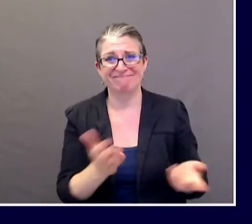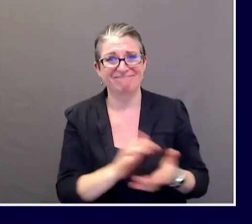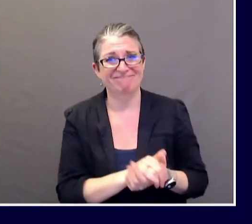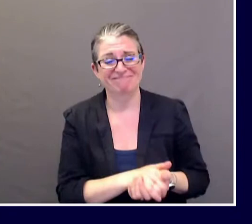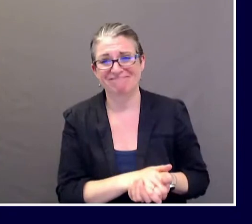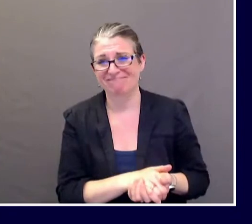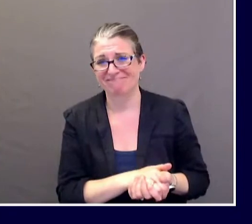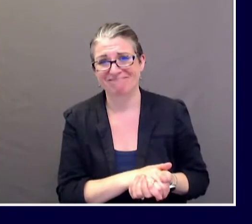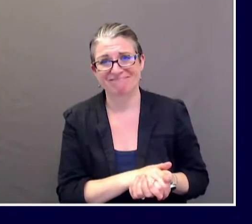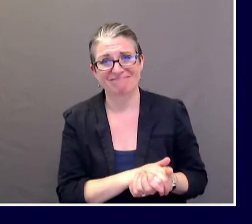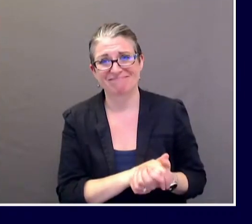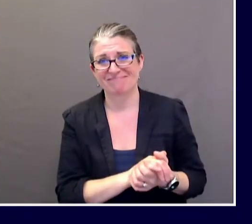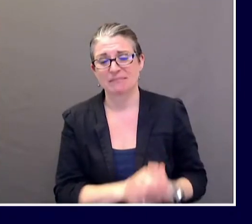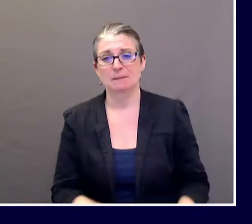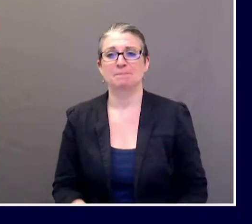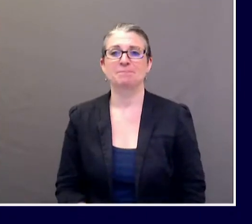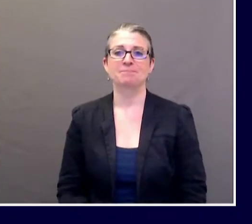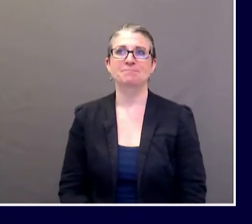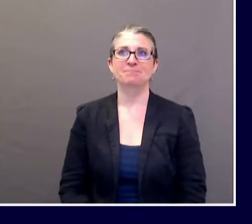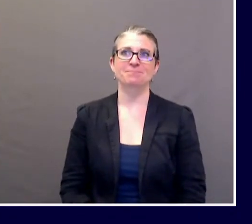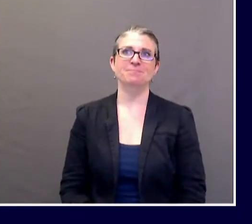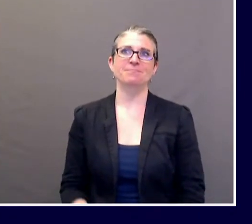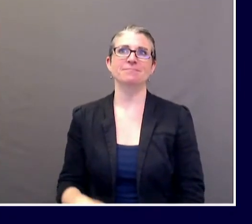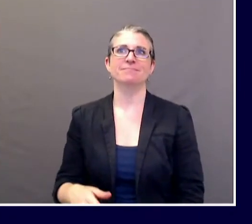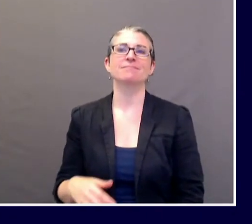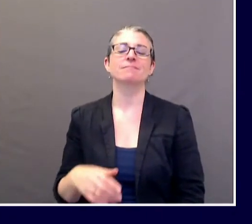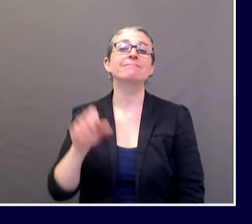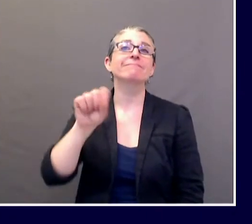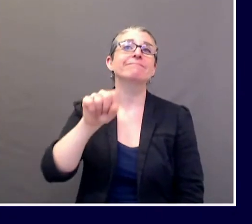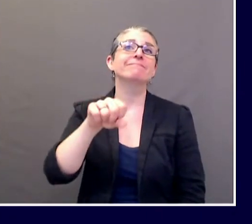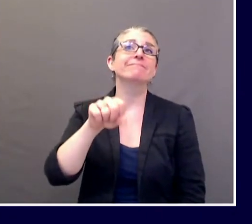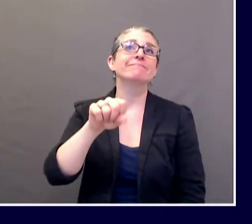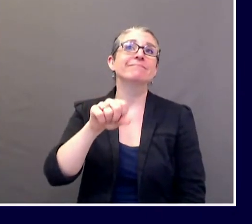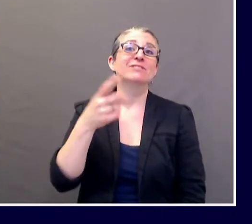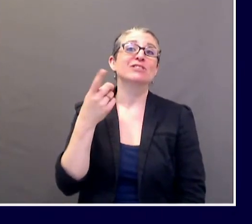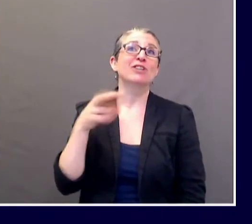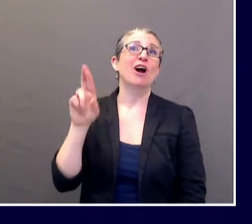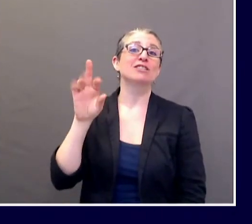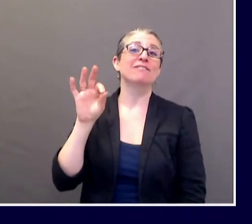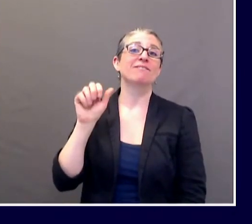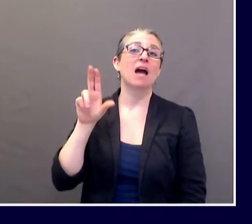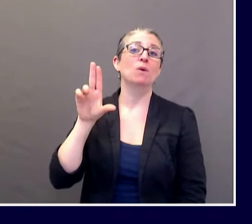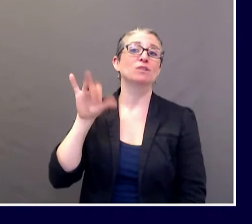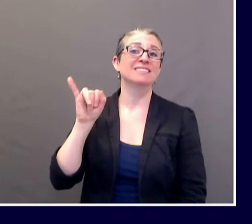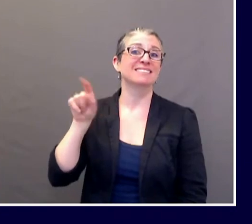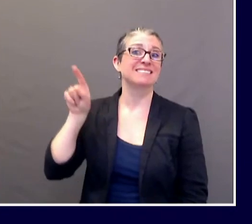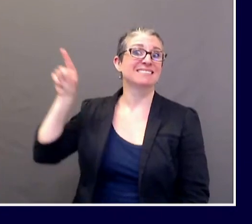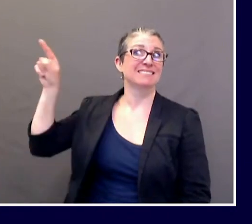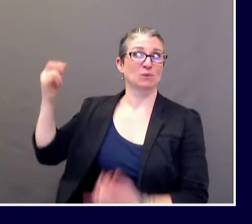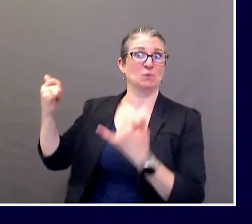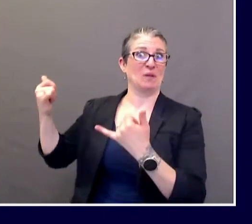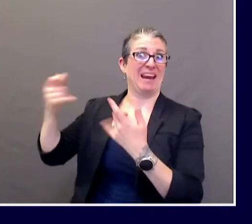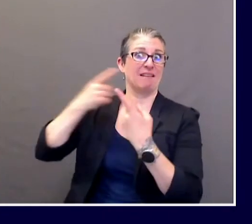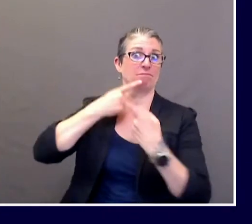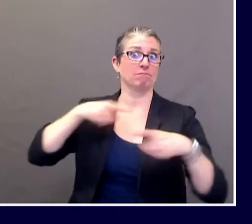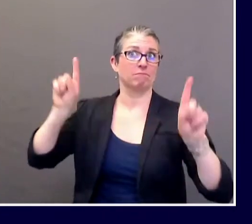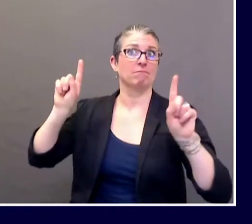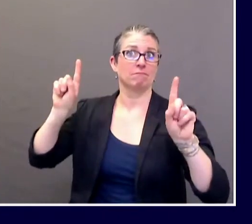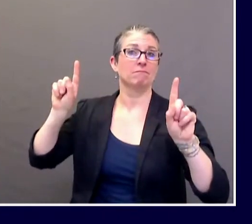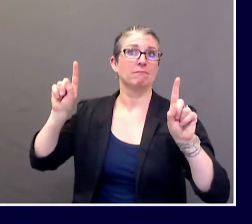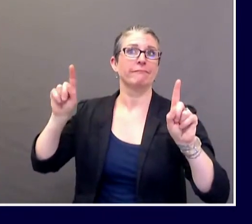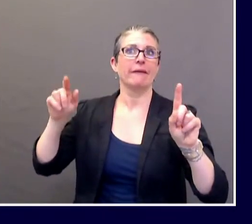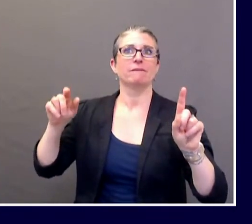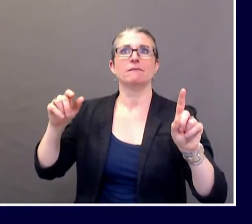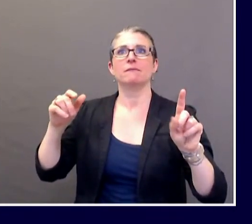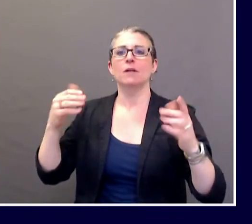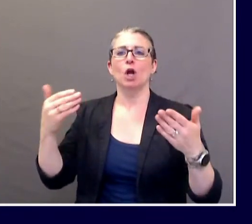Fauci talked a bit about some of the newer variants that have been added to the list. I believe there's a Texas variant now, one